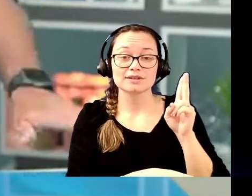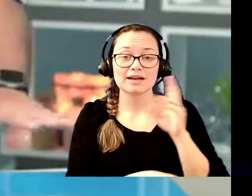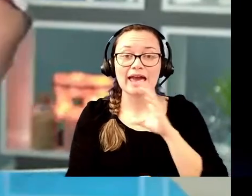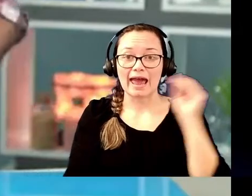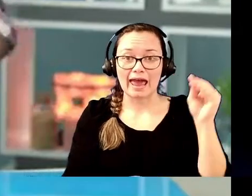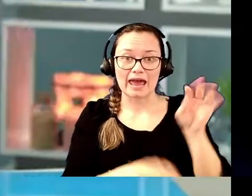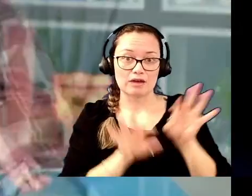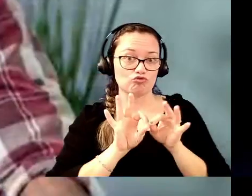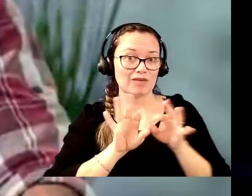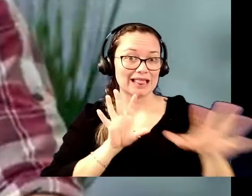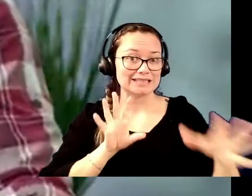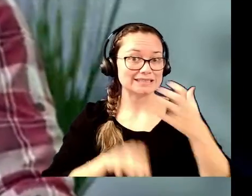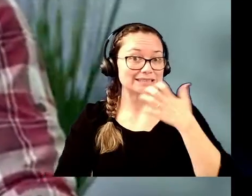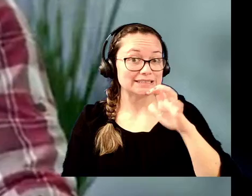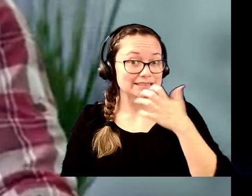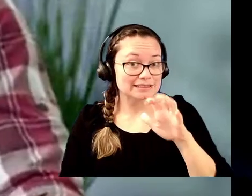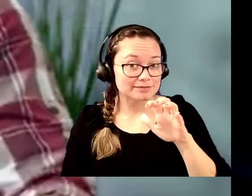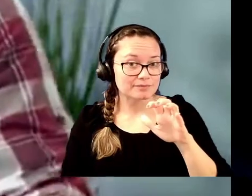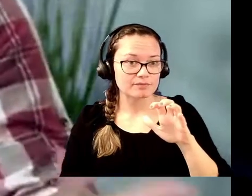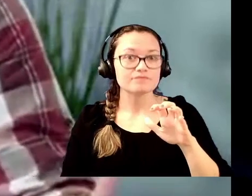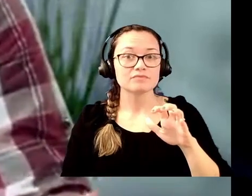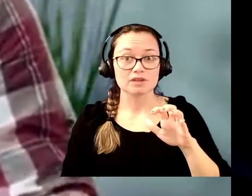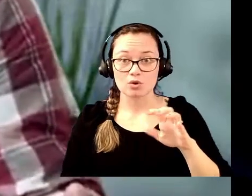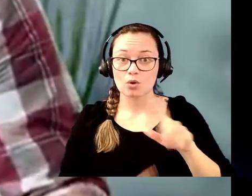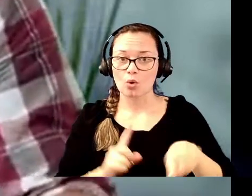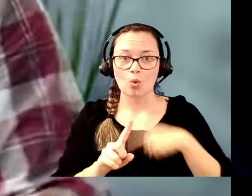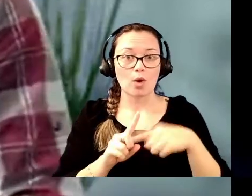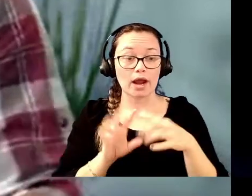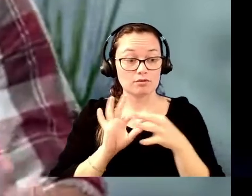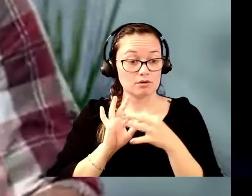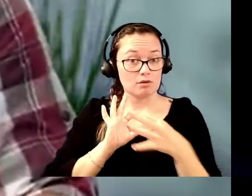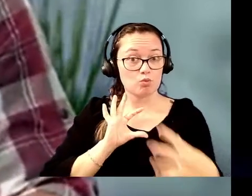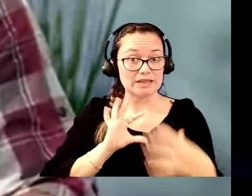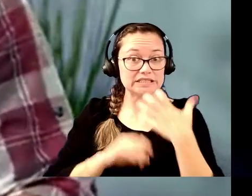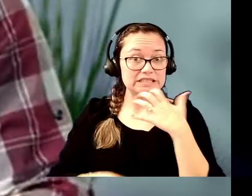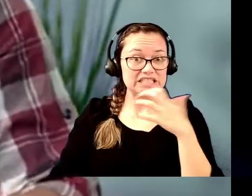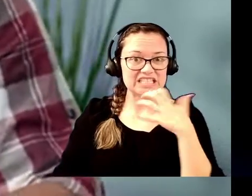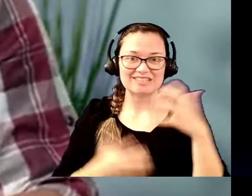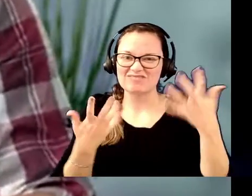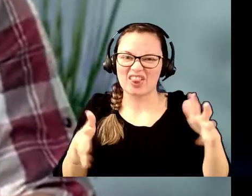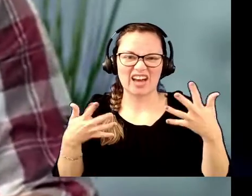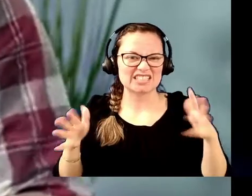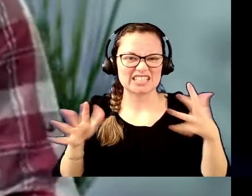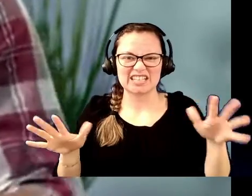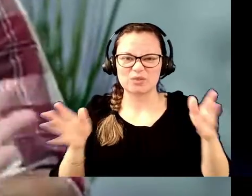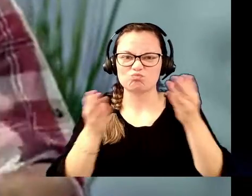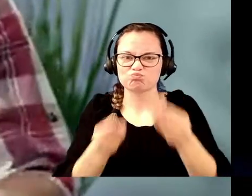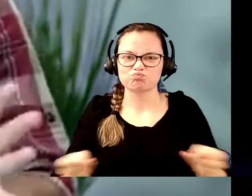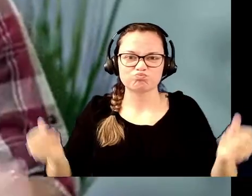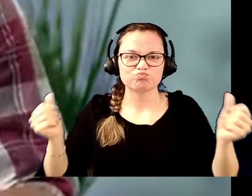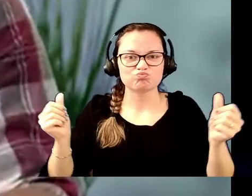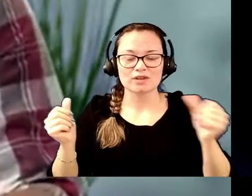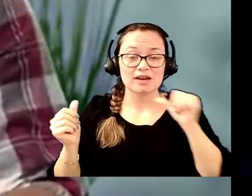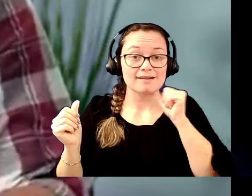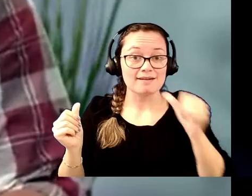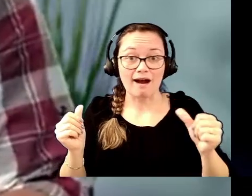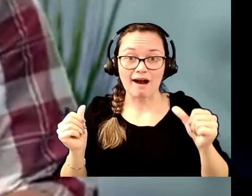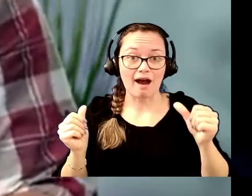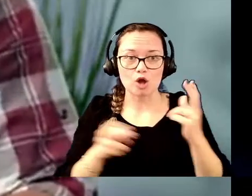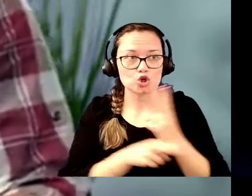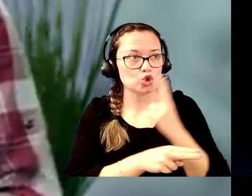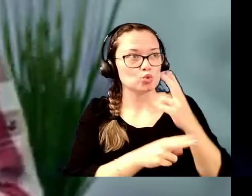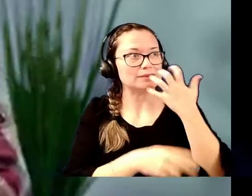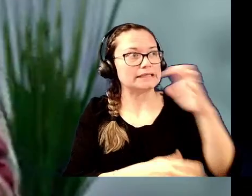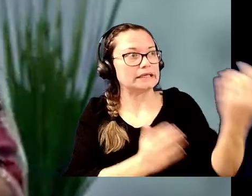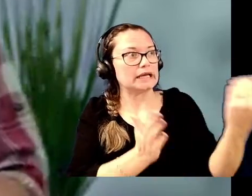back into the environment. Once it's lost as heat, it's gone. There's no organism out there that's absorbing the heat and saying, oh, look at all this energy that I have,